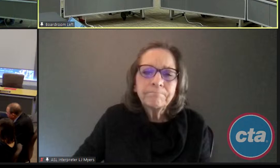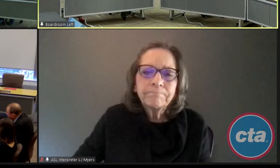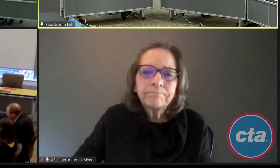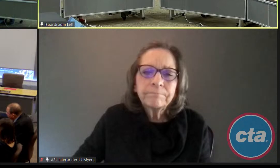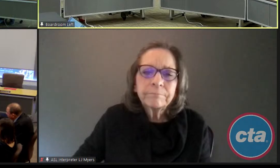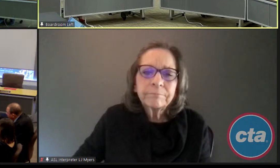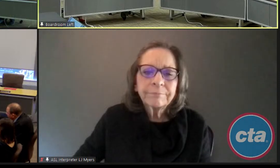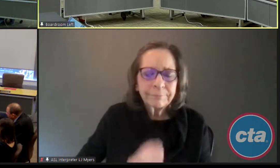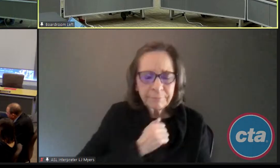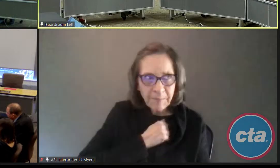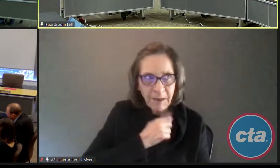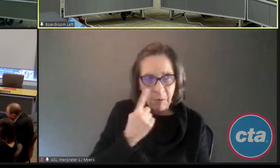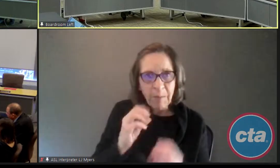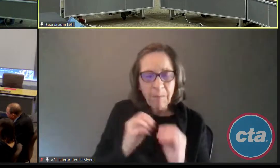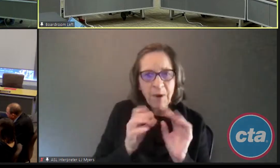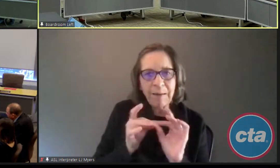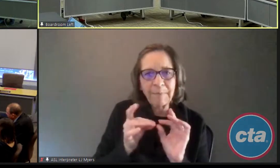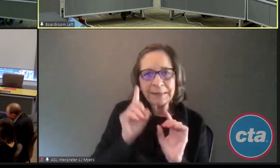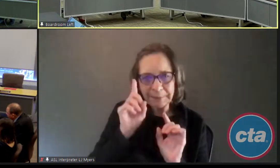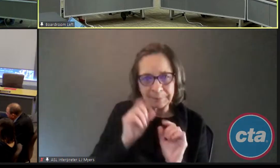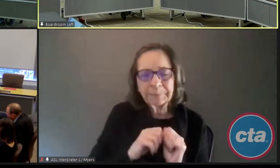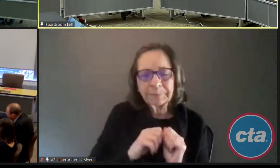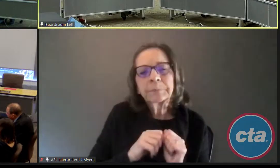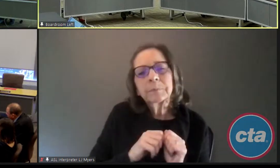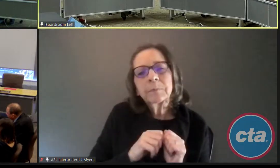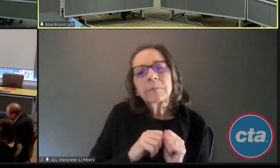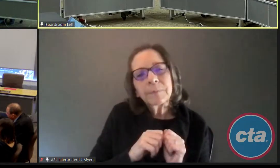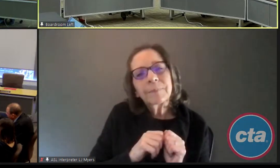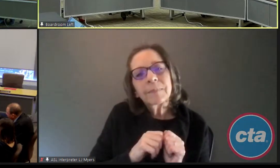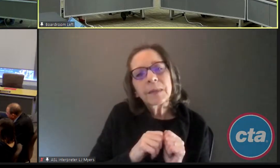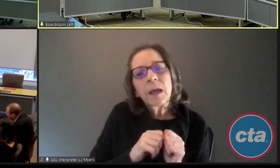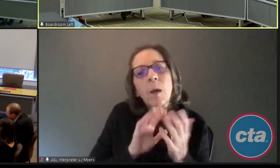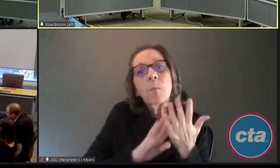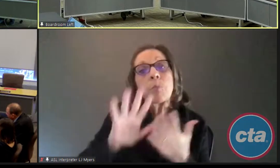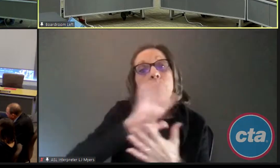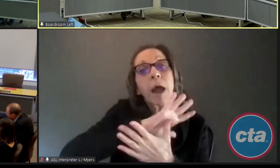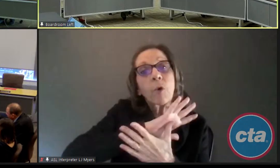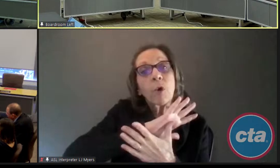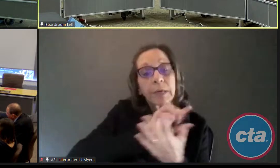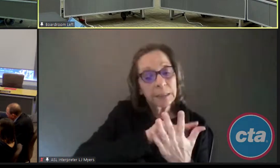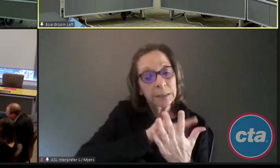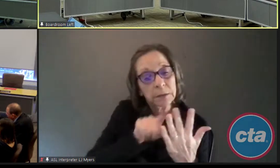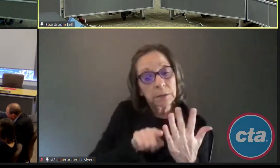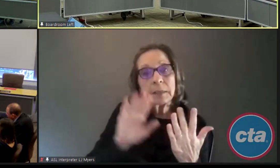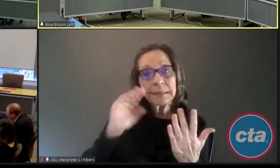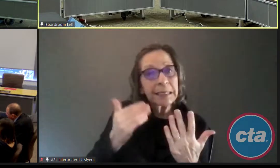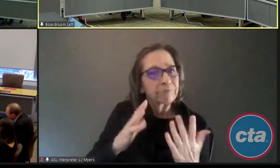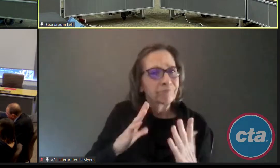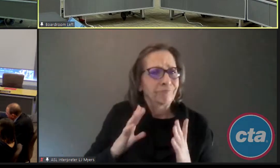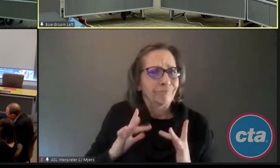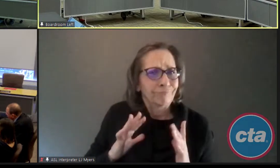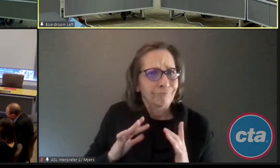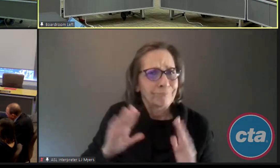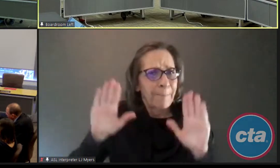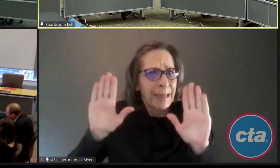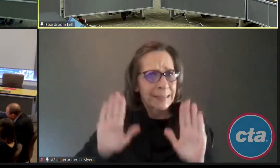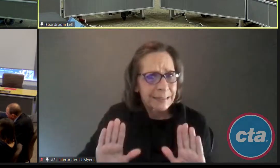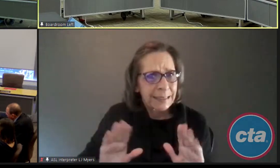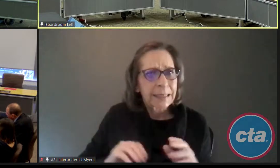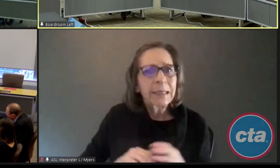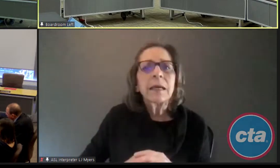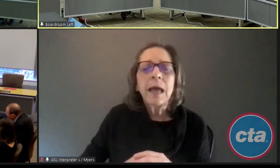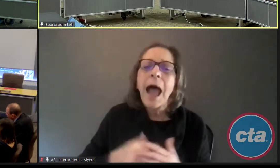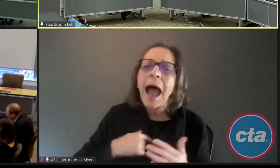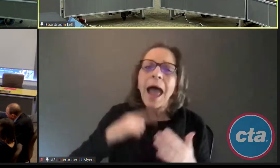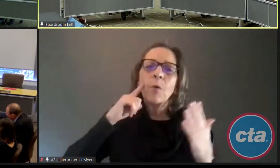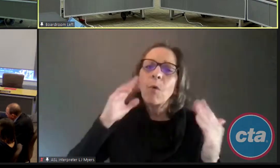I'm sorry, I do have one more thing that, yeah, the priorities just, yeah, they seem all amazing. I would hope to